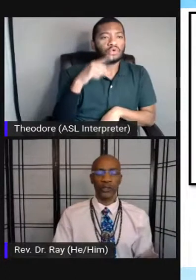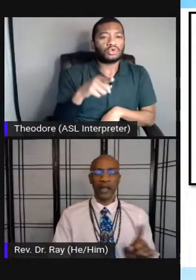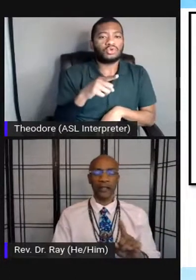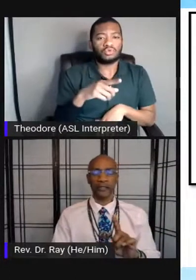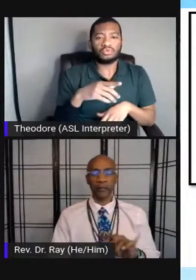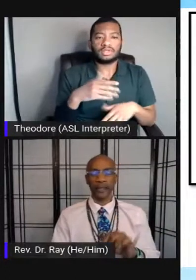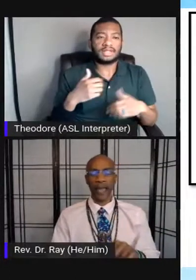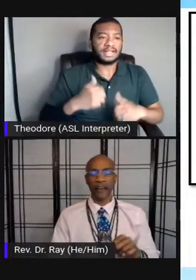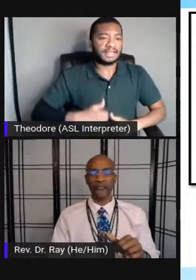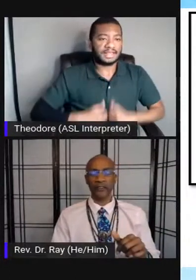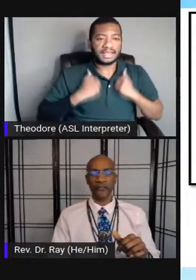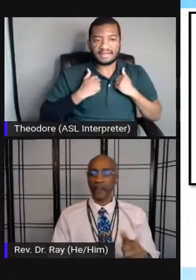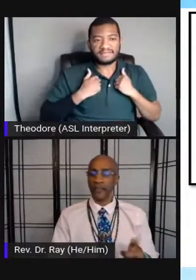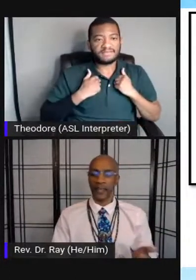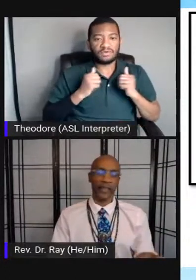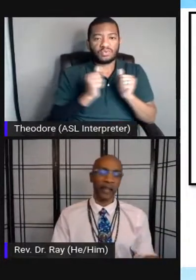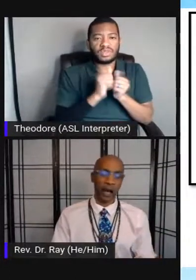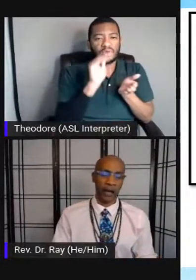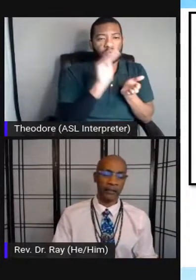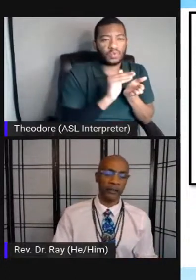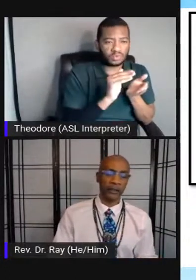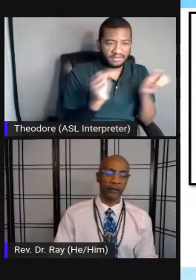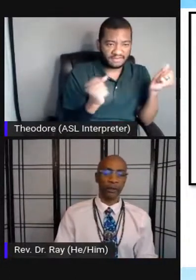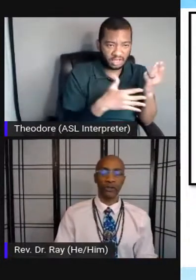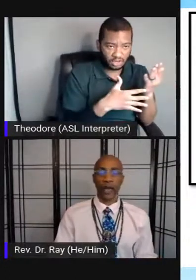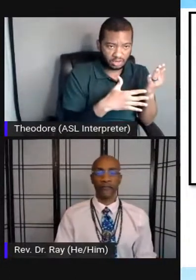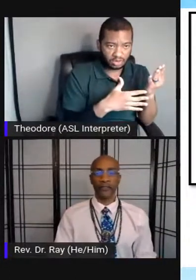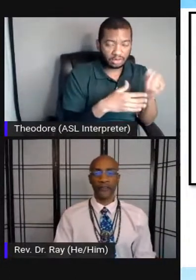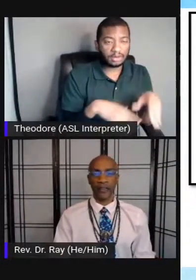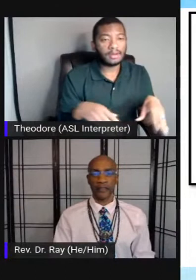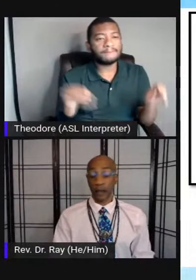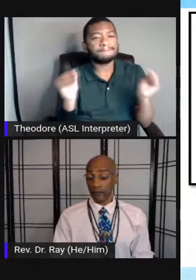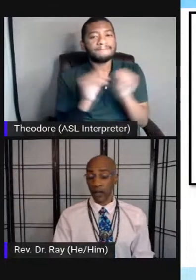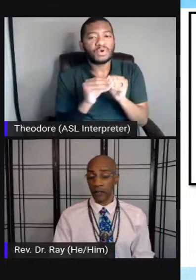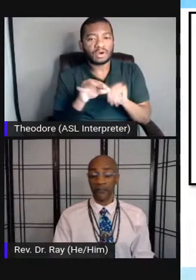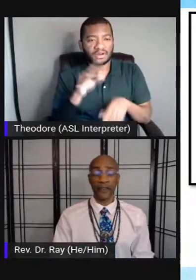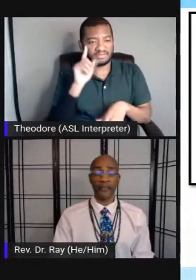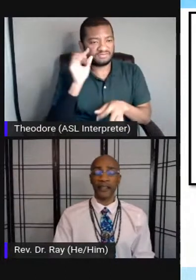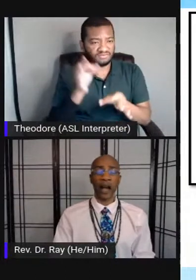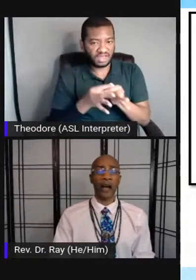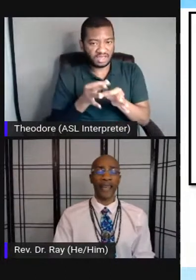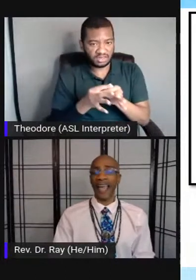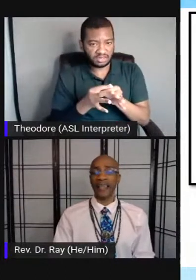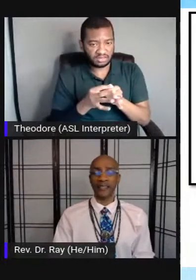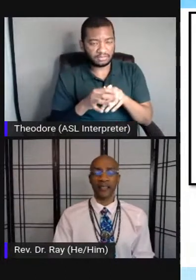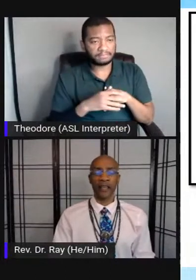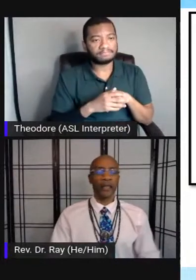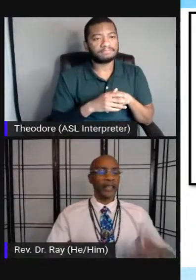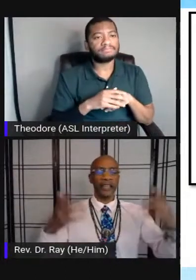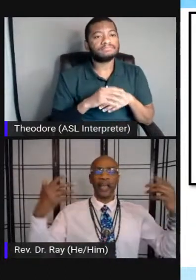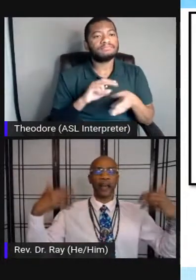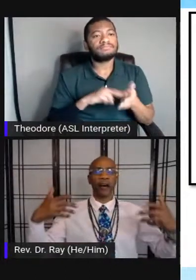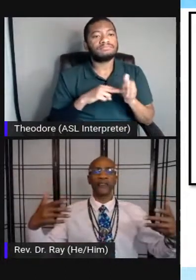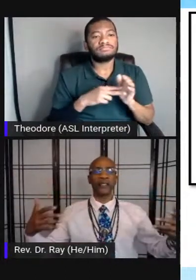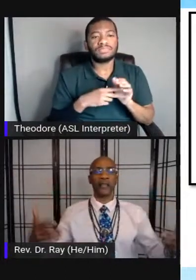you to not simply have faith in God, but to have the faith of God, the faith that God has